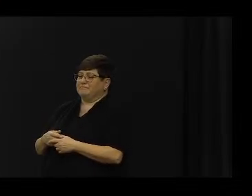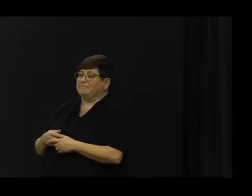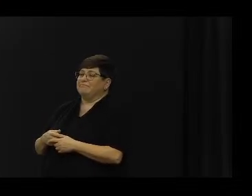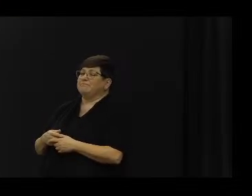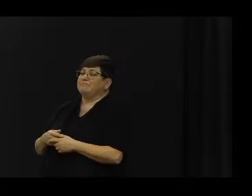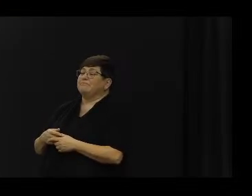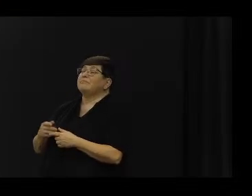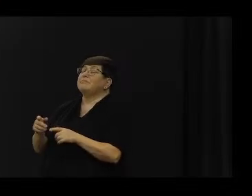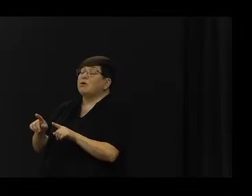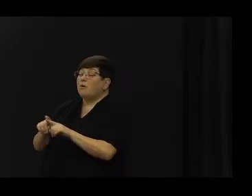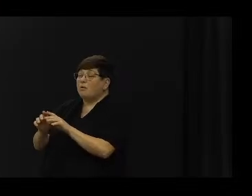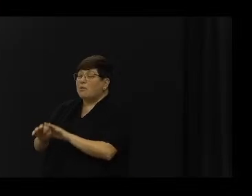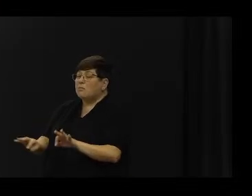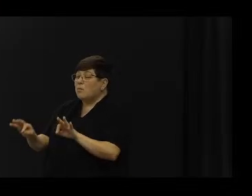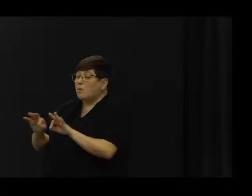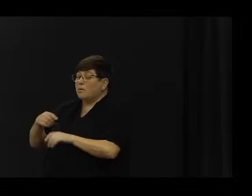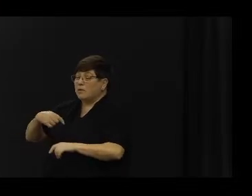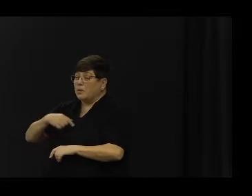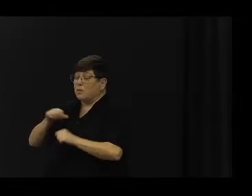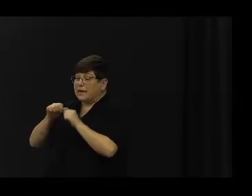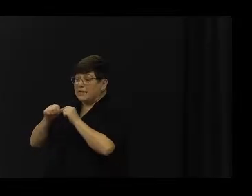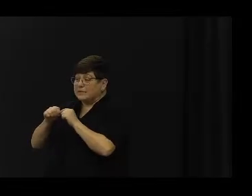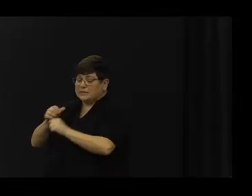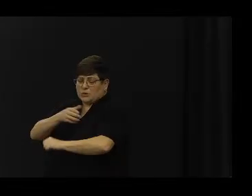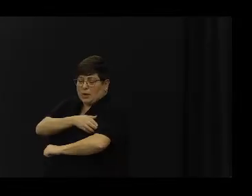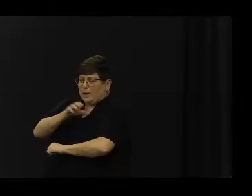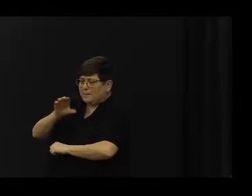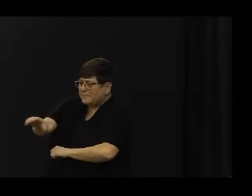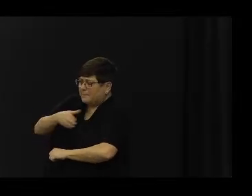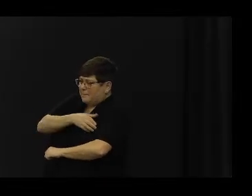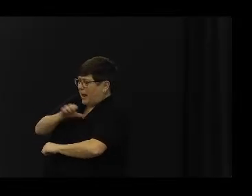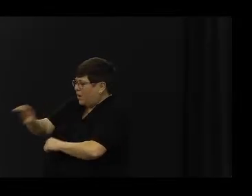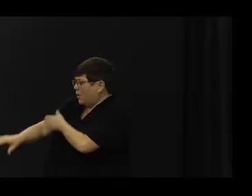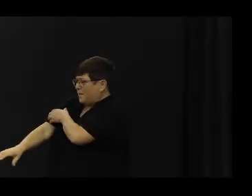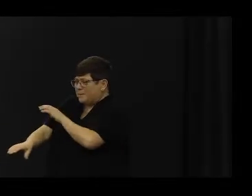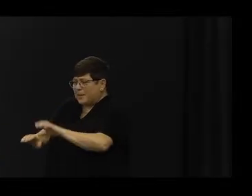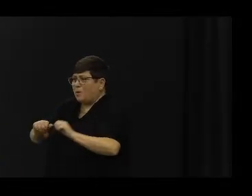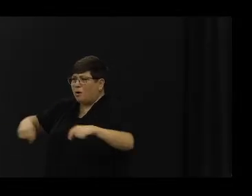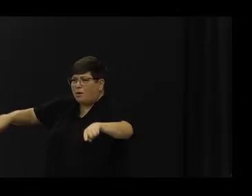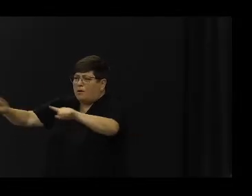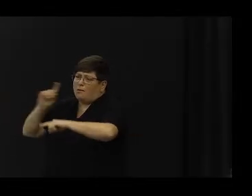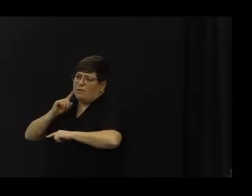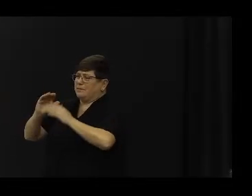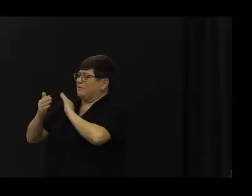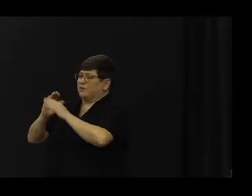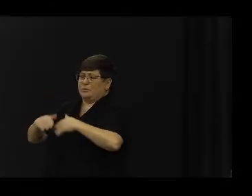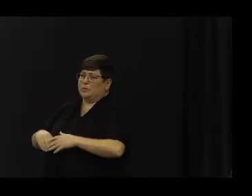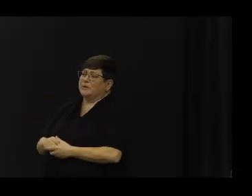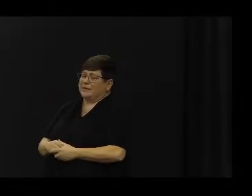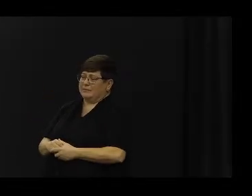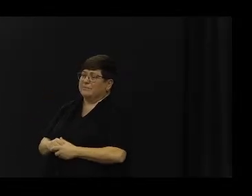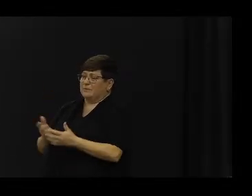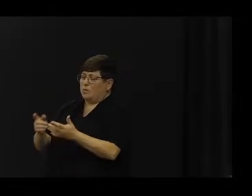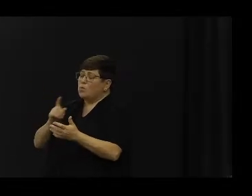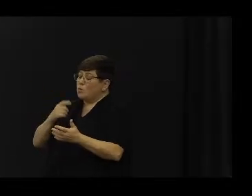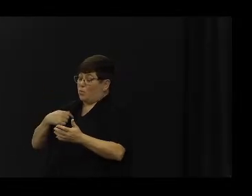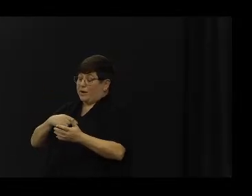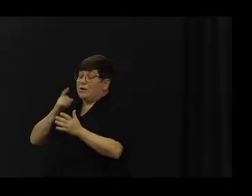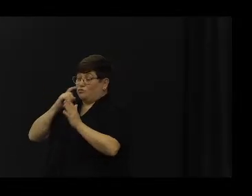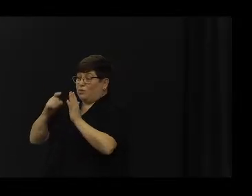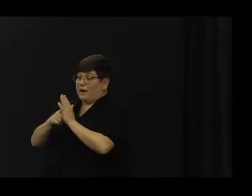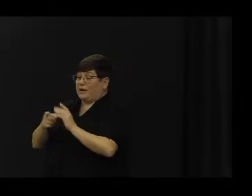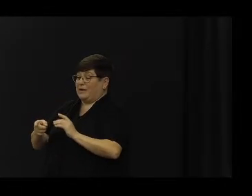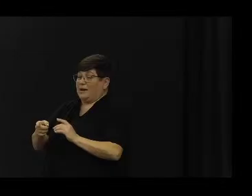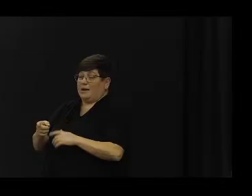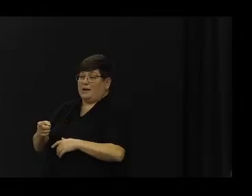And it's important that we continue to empower those here in the deaf community and that we recognize this